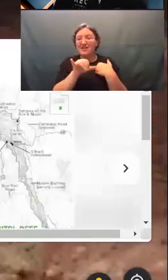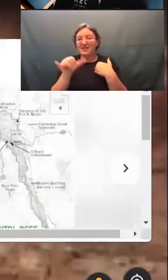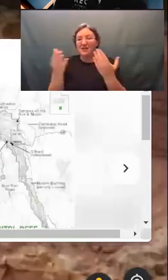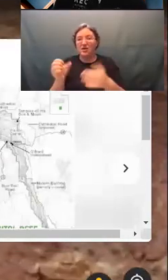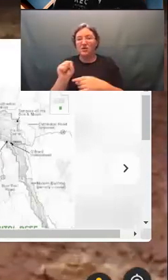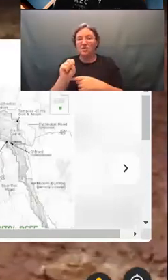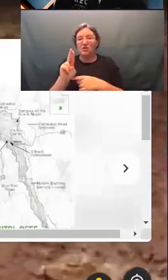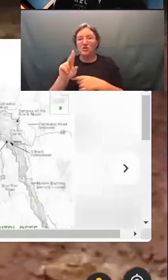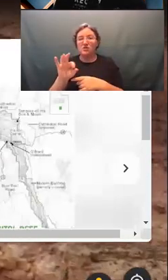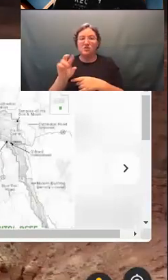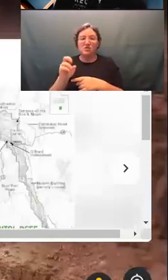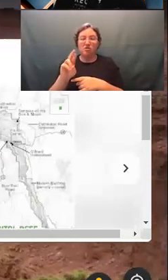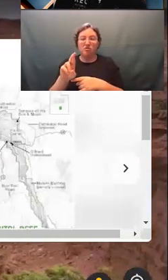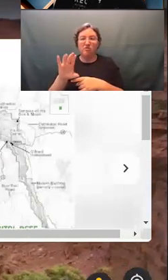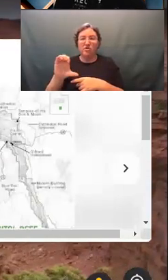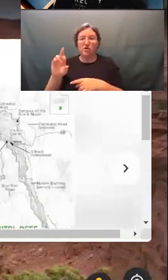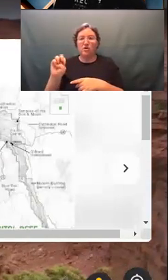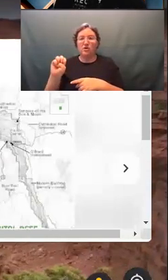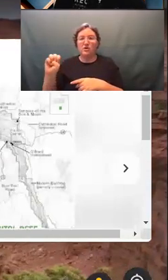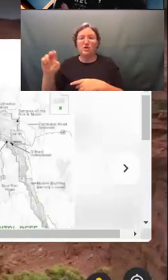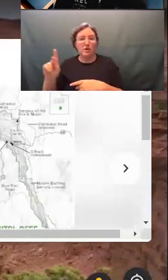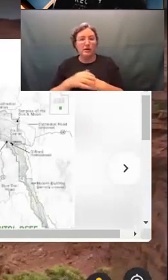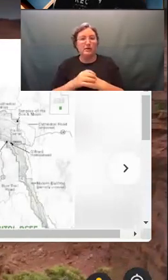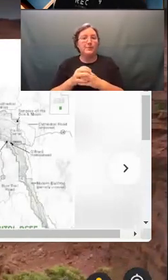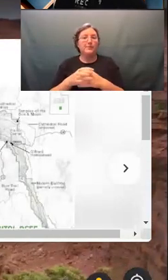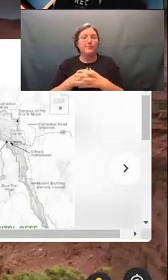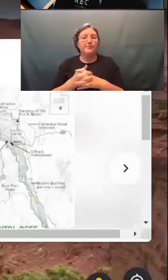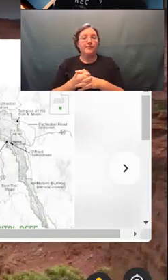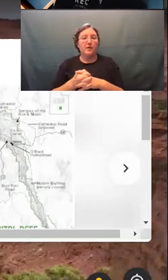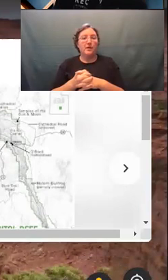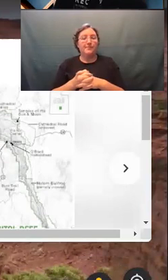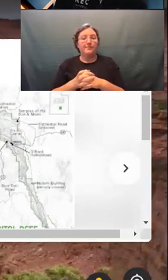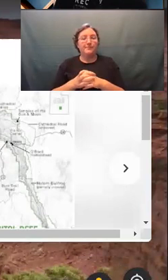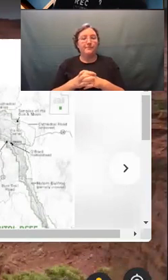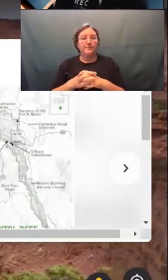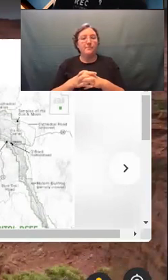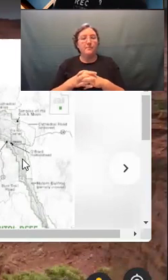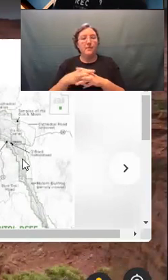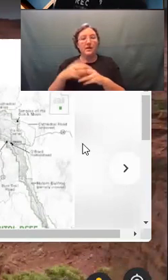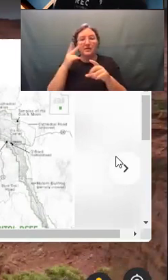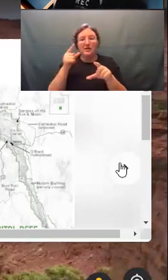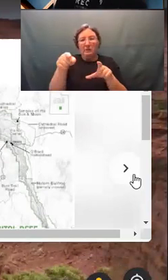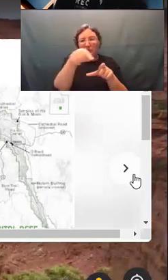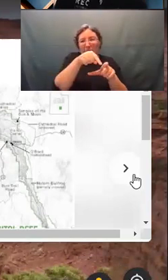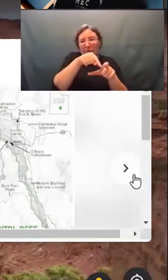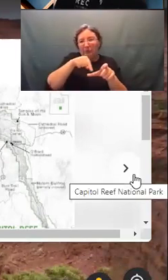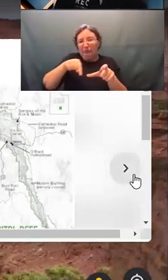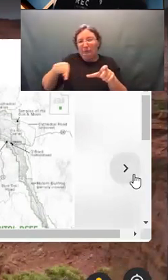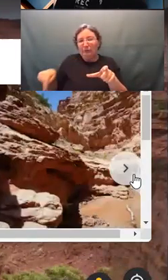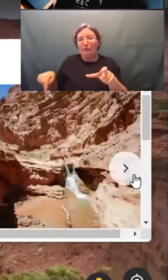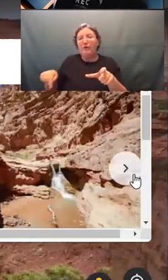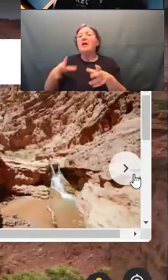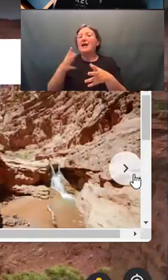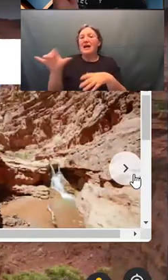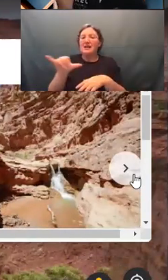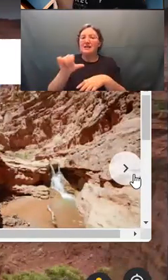if we look down here, keep zooming in way too close. But here we have Sulphur Creek. It's very similar to the